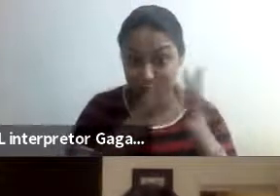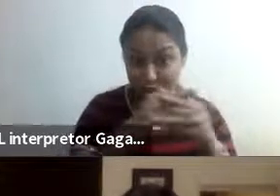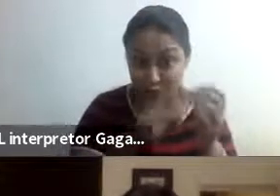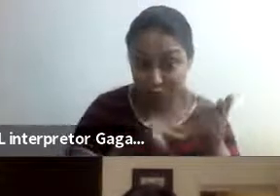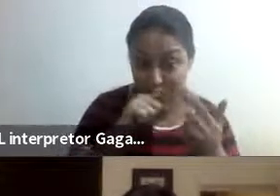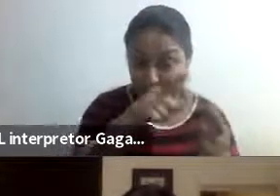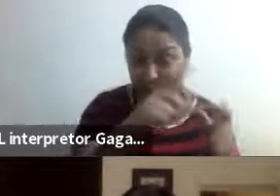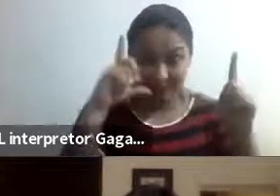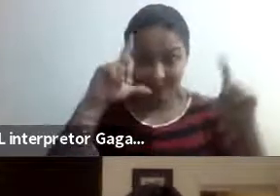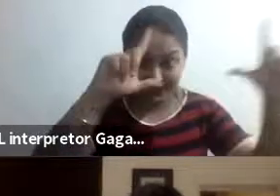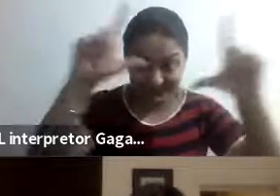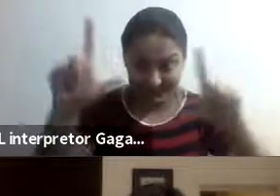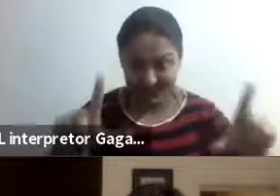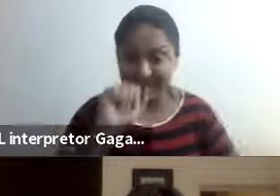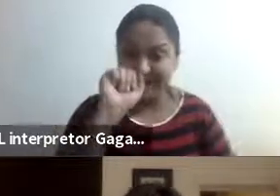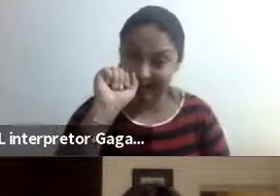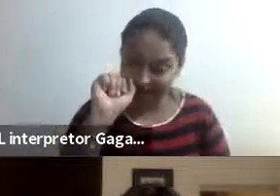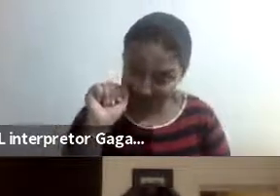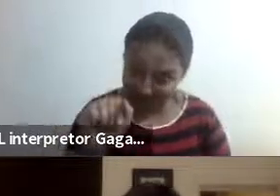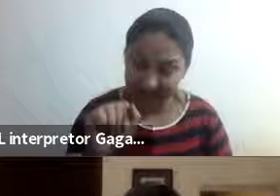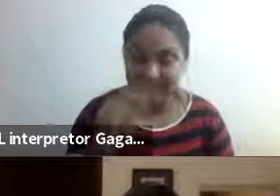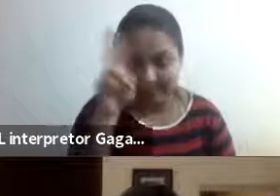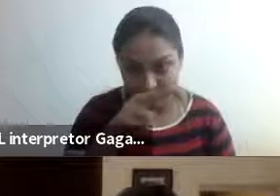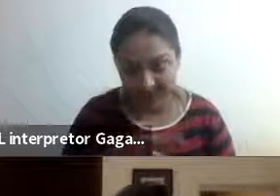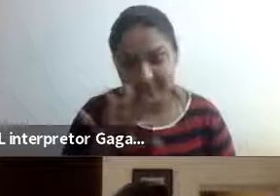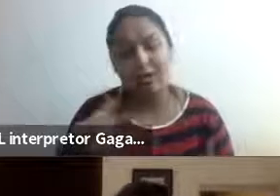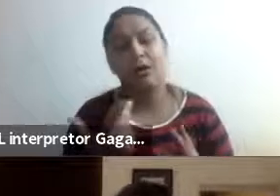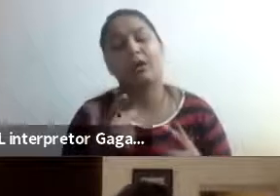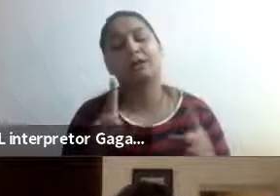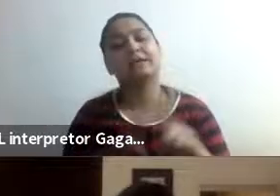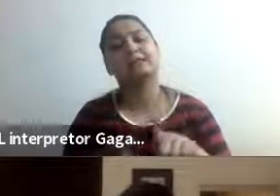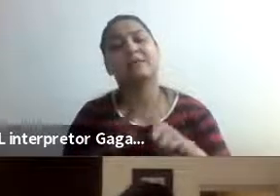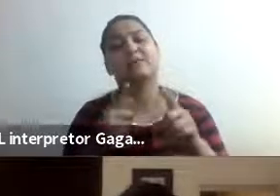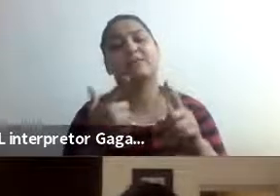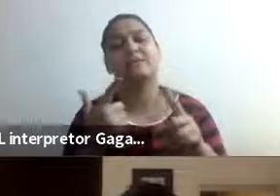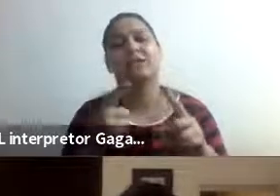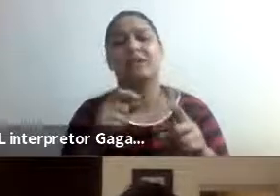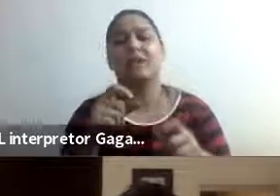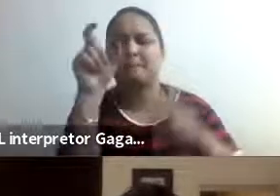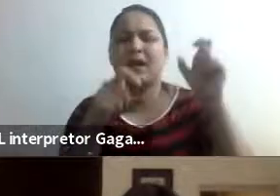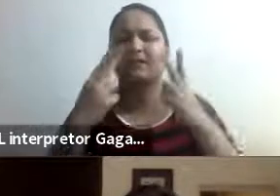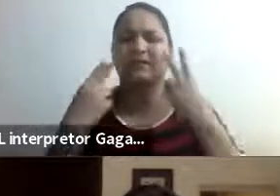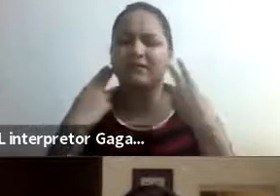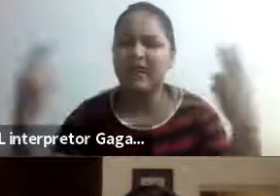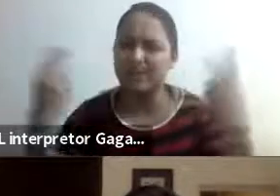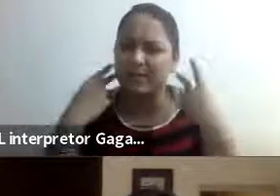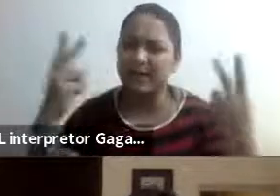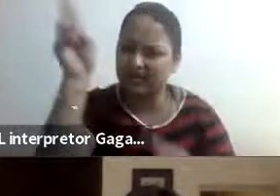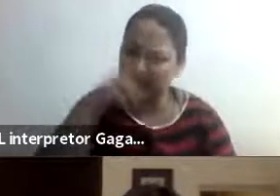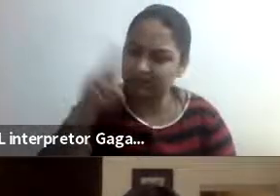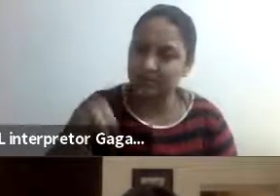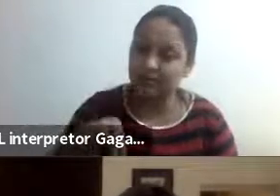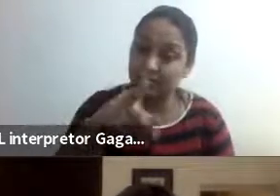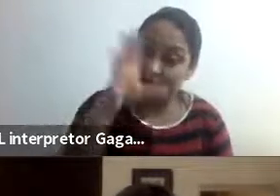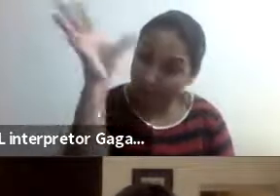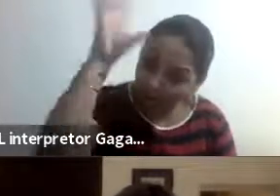lobbying for indigenous art, people like Jangat Singh Sham, Pema Fatya, Lado Bai, other indigenous artists were also sort